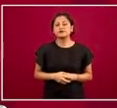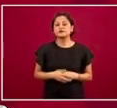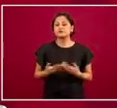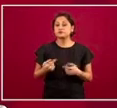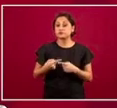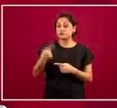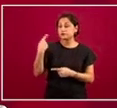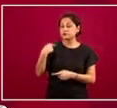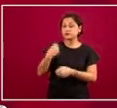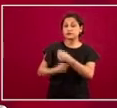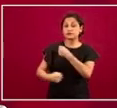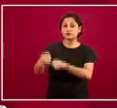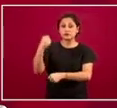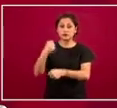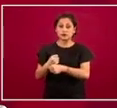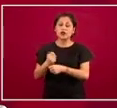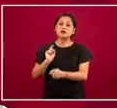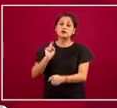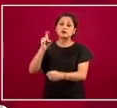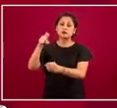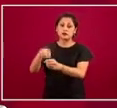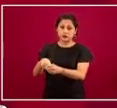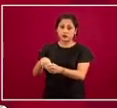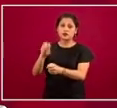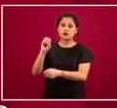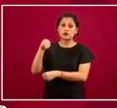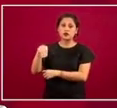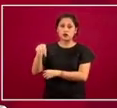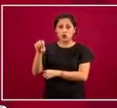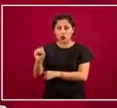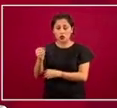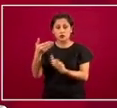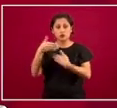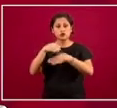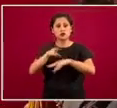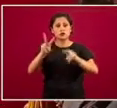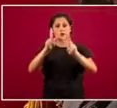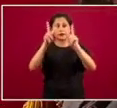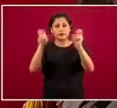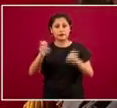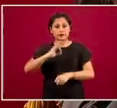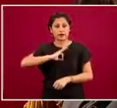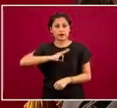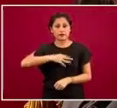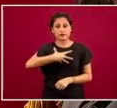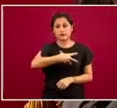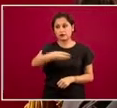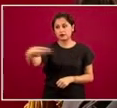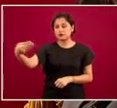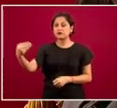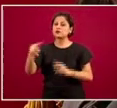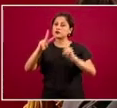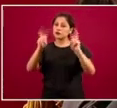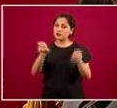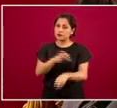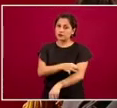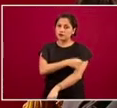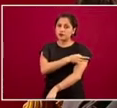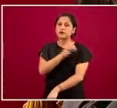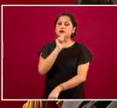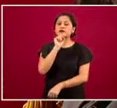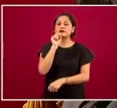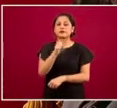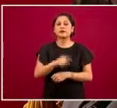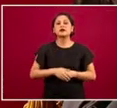epidemiologist, and he's been a consultant for the World Health Organization for several years.